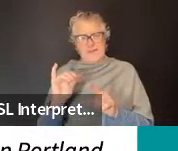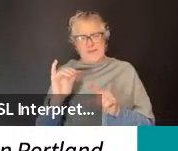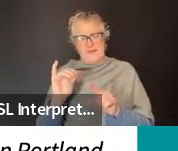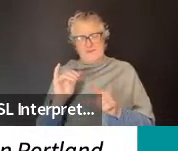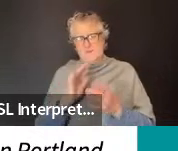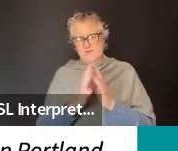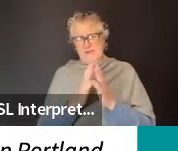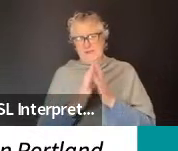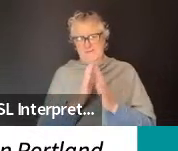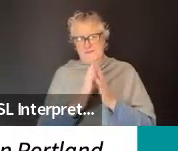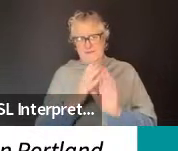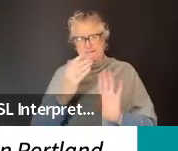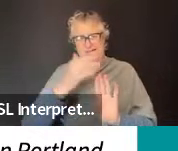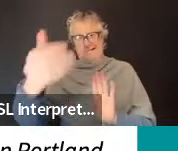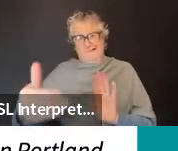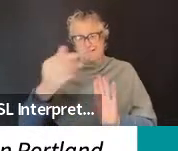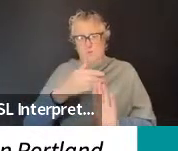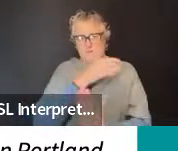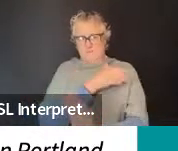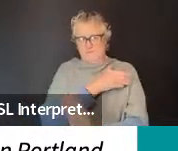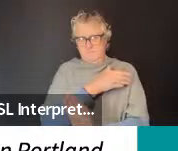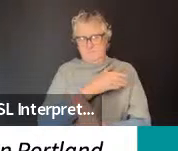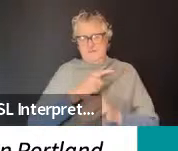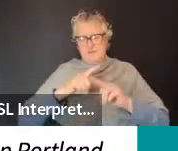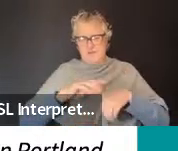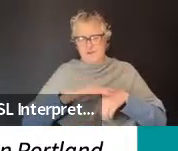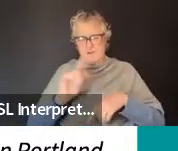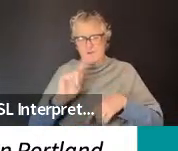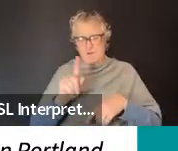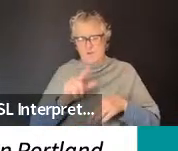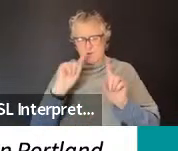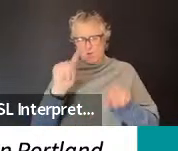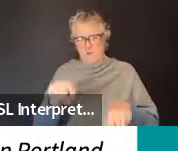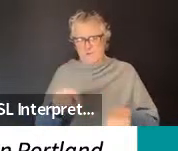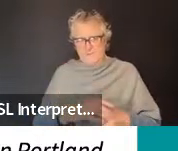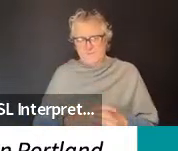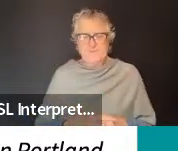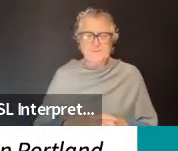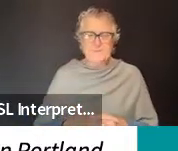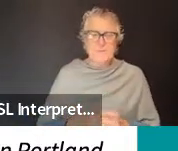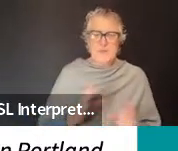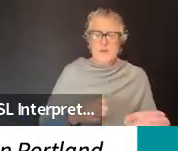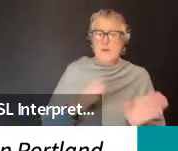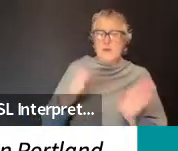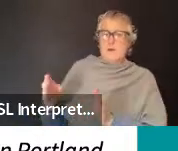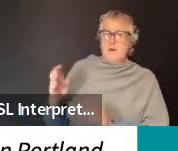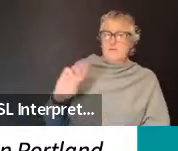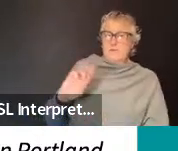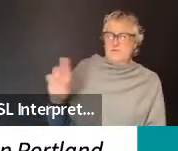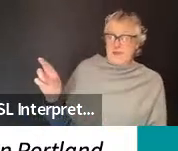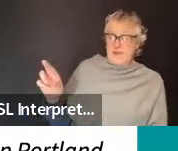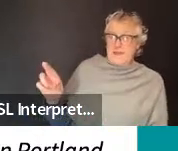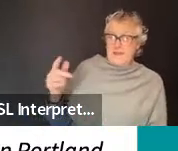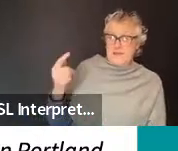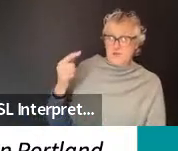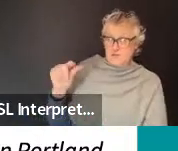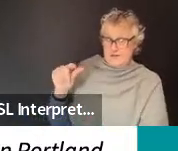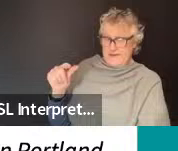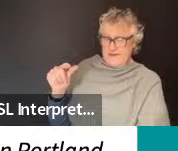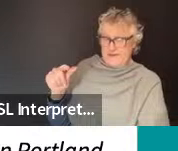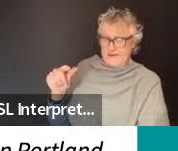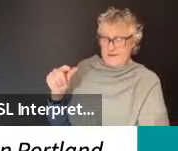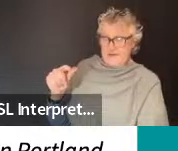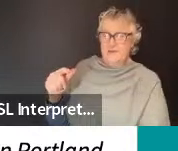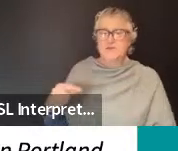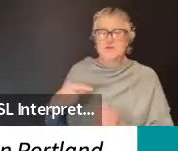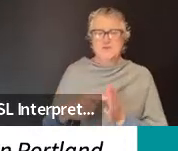traveling. On the far right, the green graph shows the light rail travel times in both directions. Again, that's 10